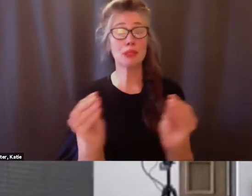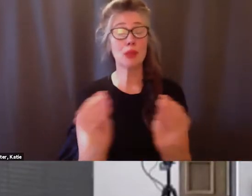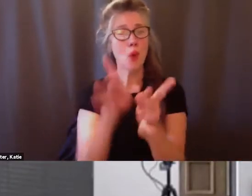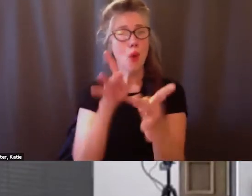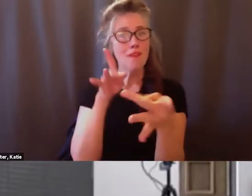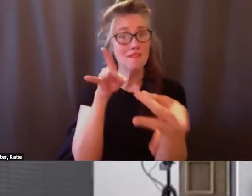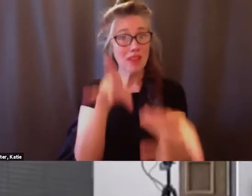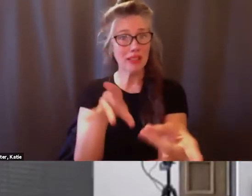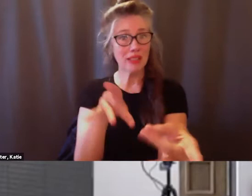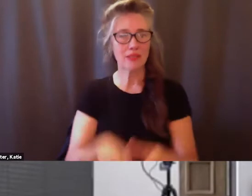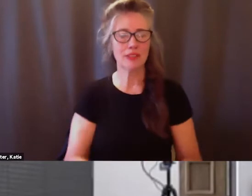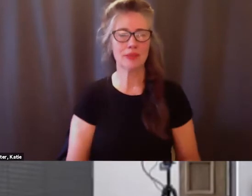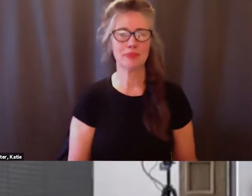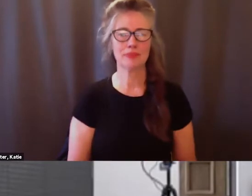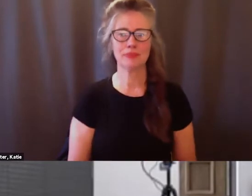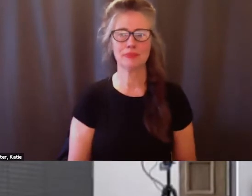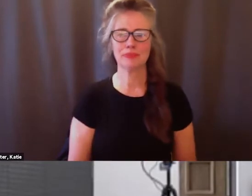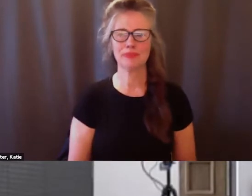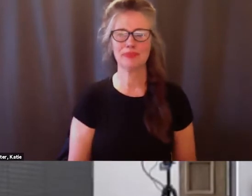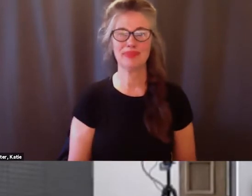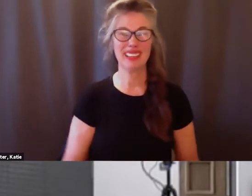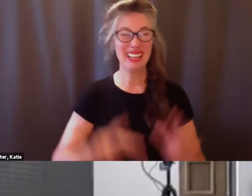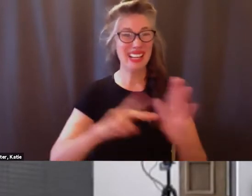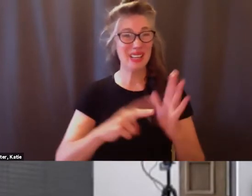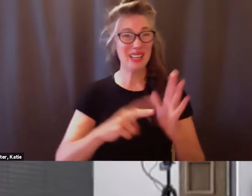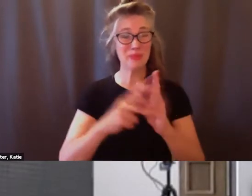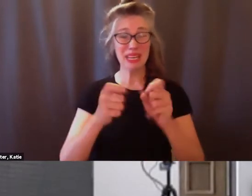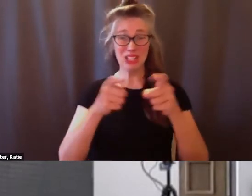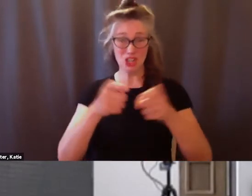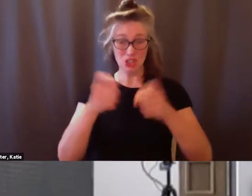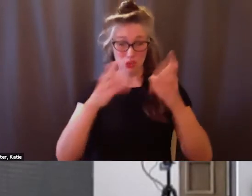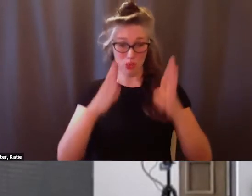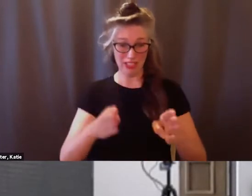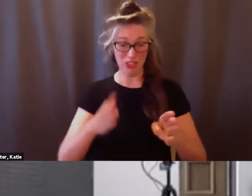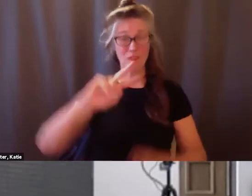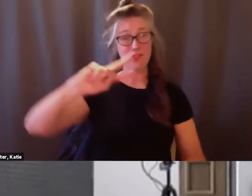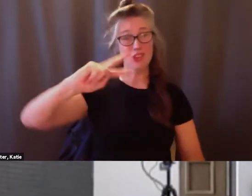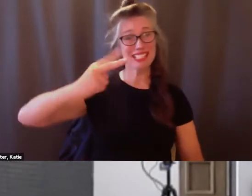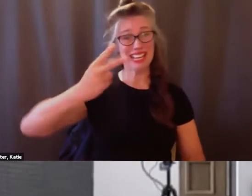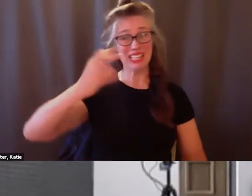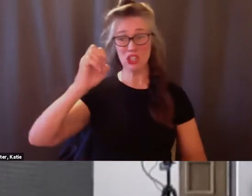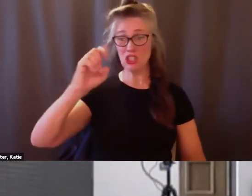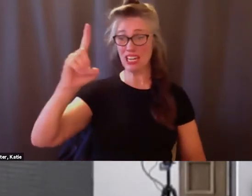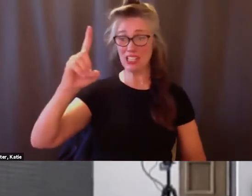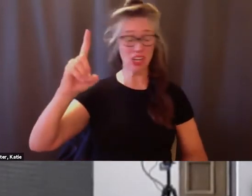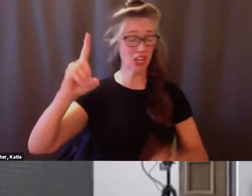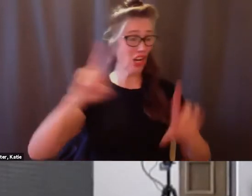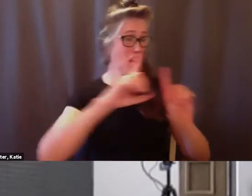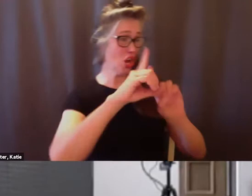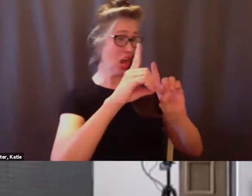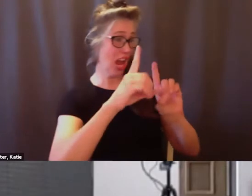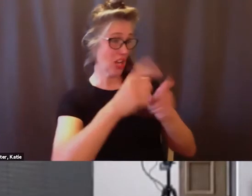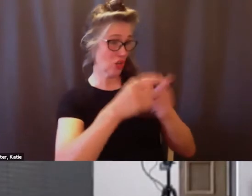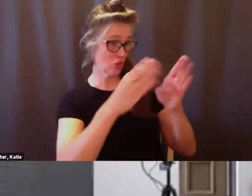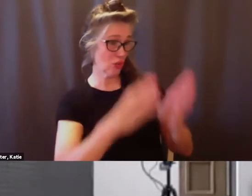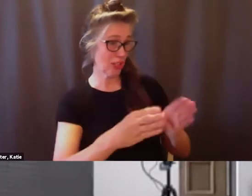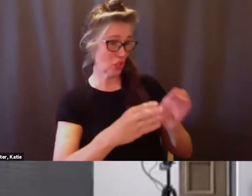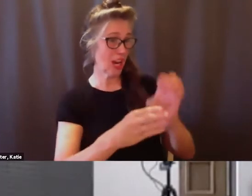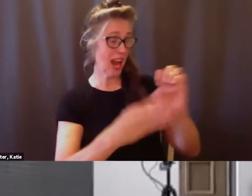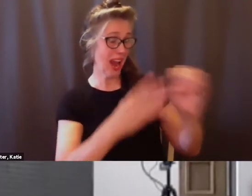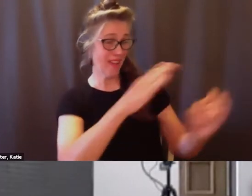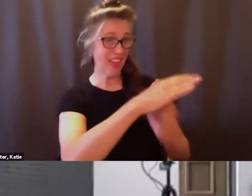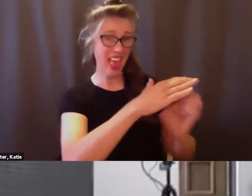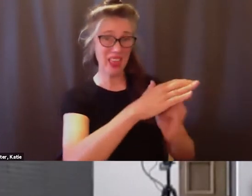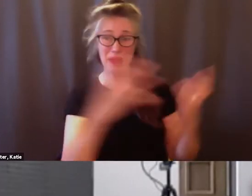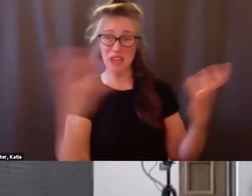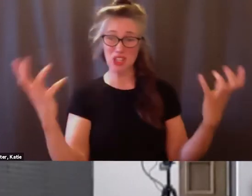it is not taking a director of secondary and a director of elementary and just putting